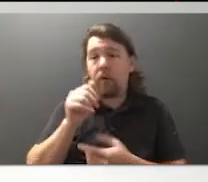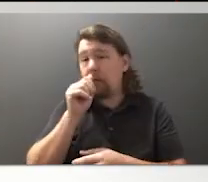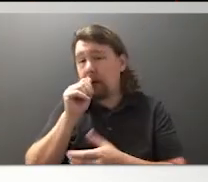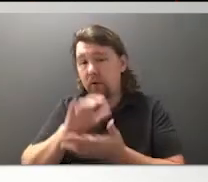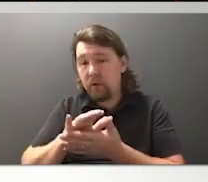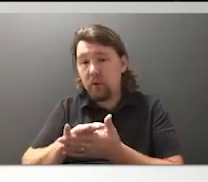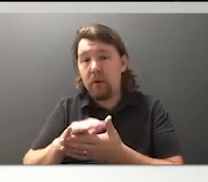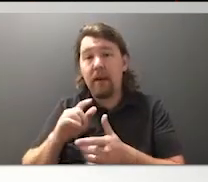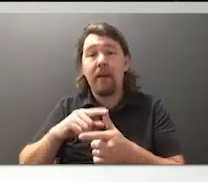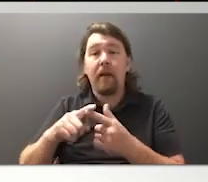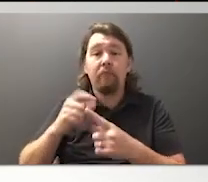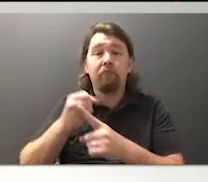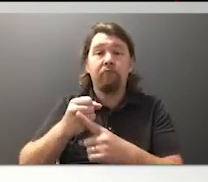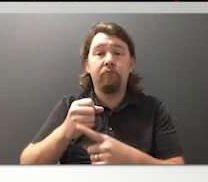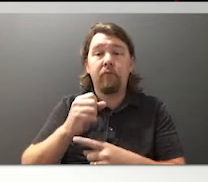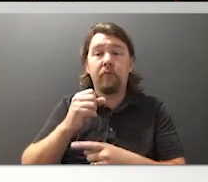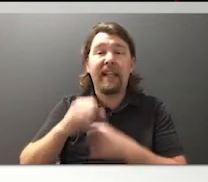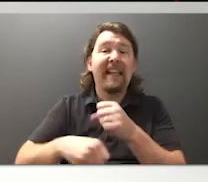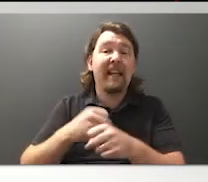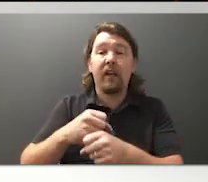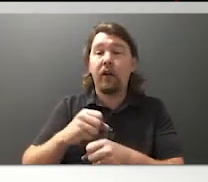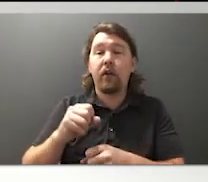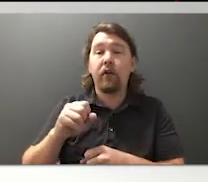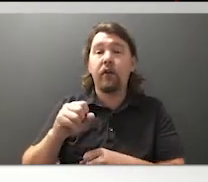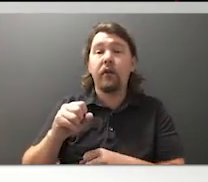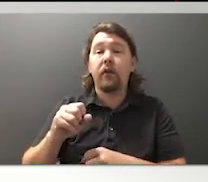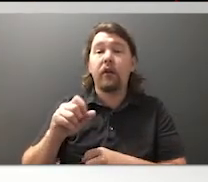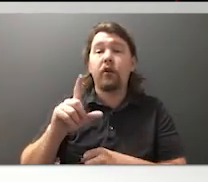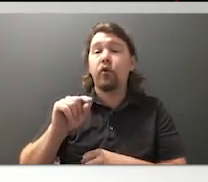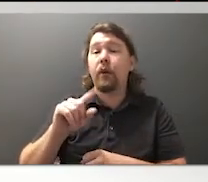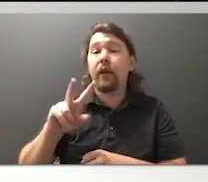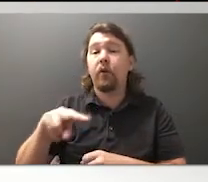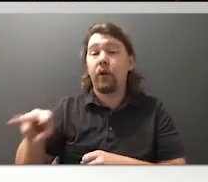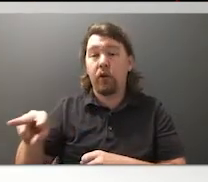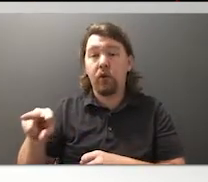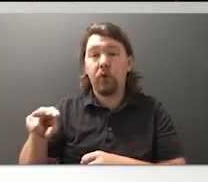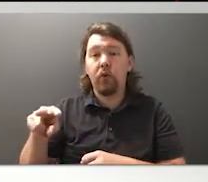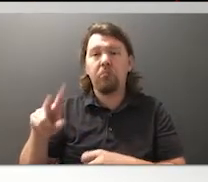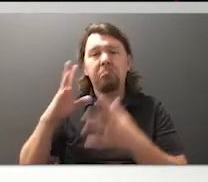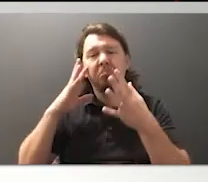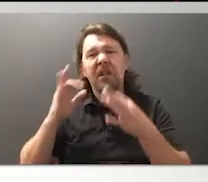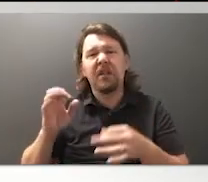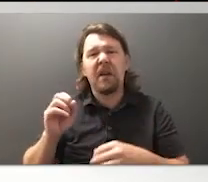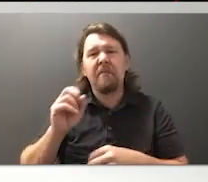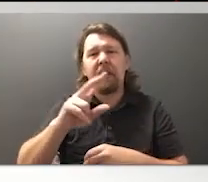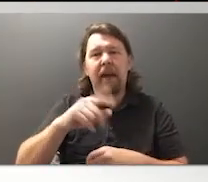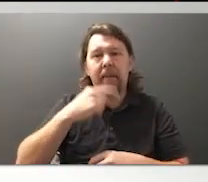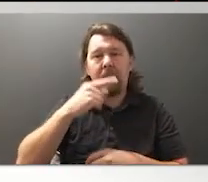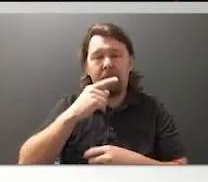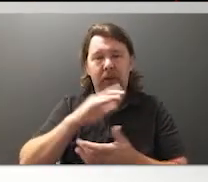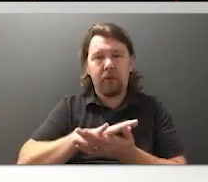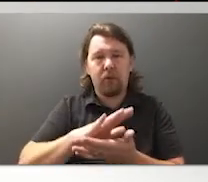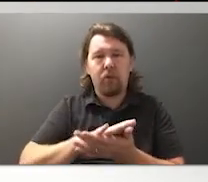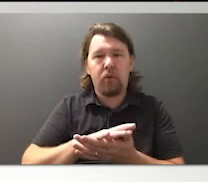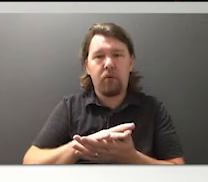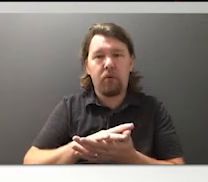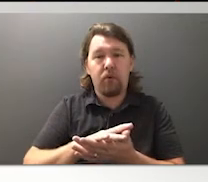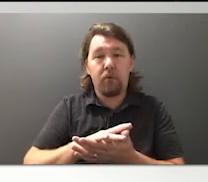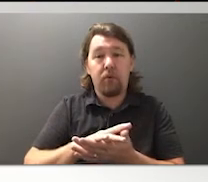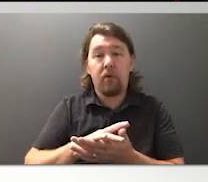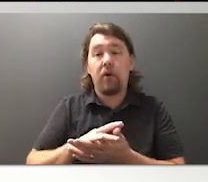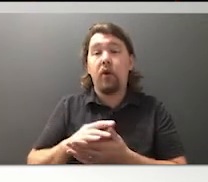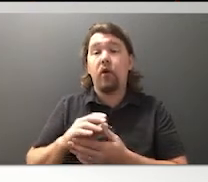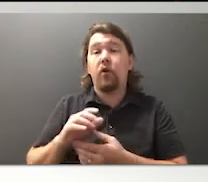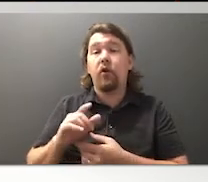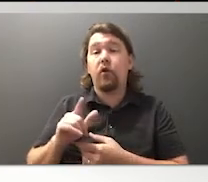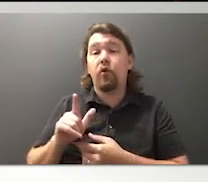21-22, your students funded, you decide to move back to public school, right? So only your